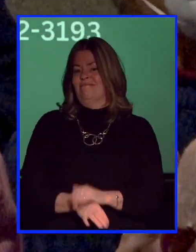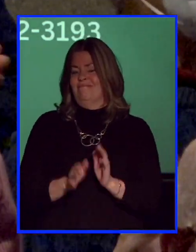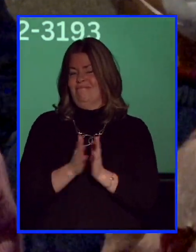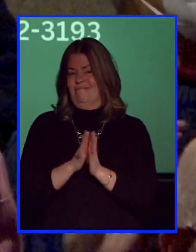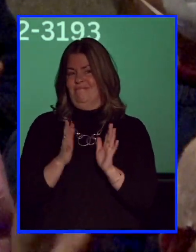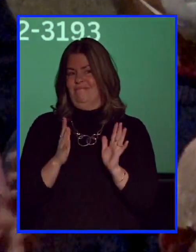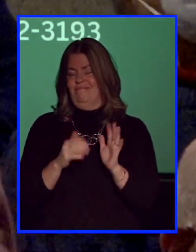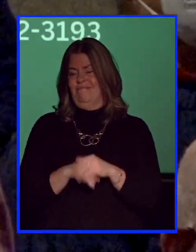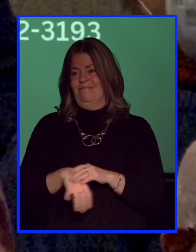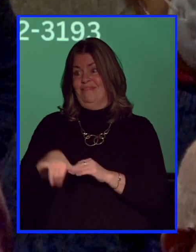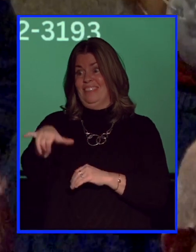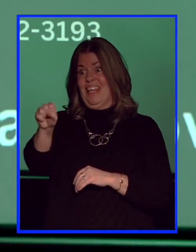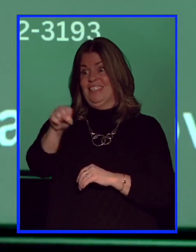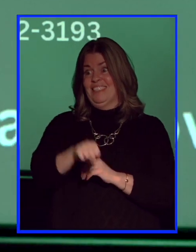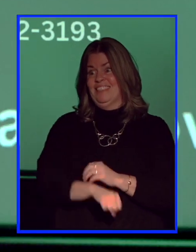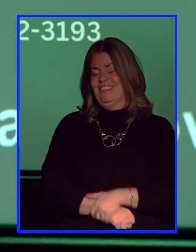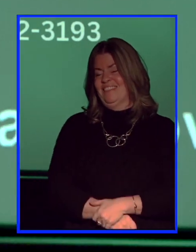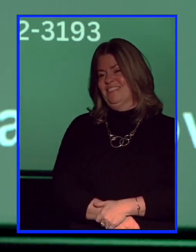Yes.